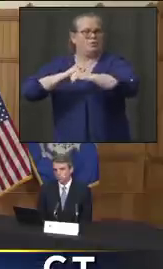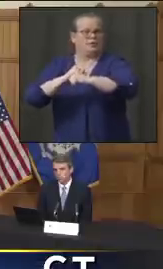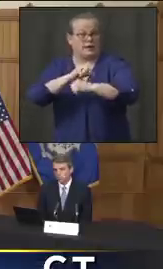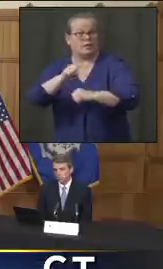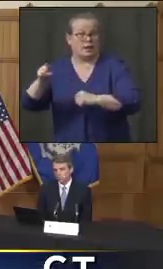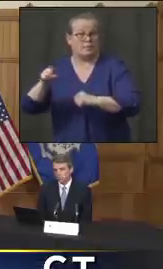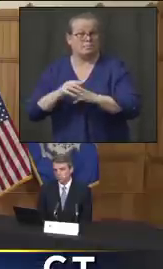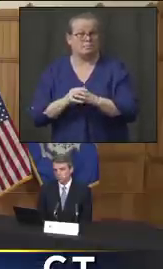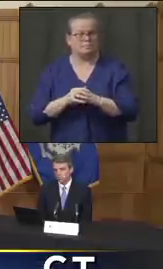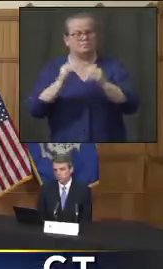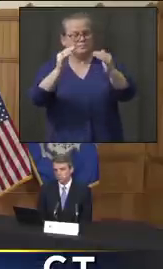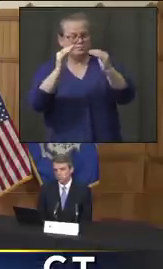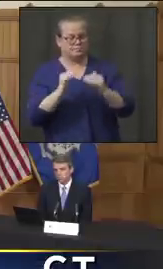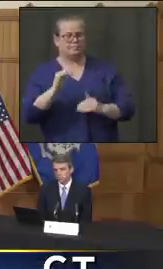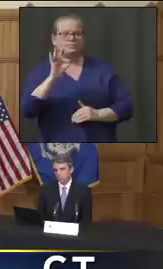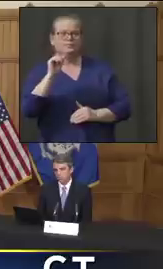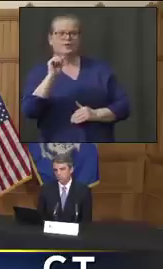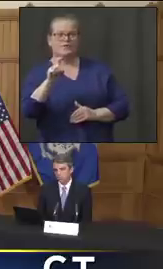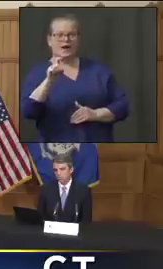Fox 61.